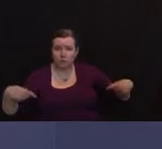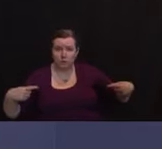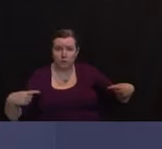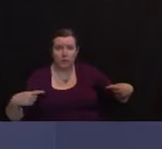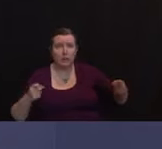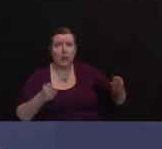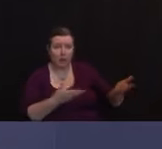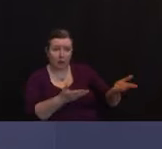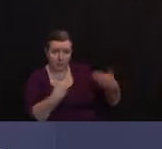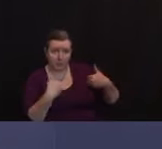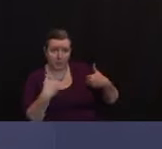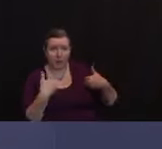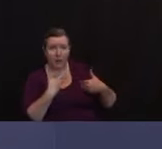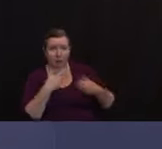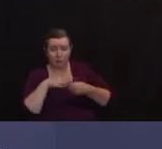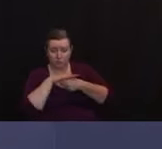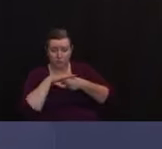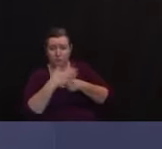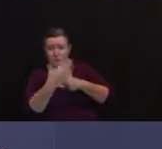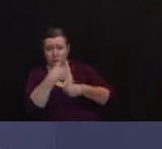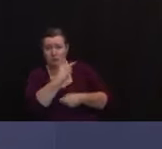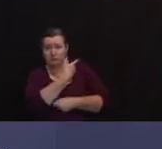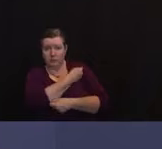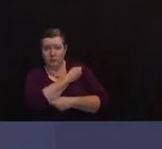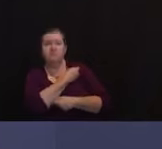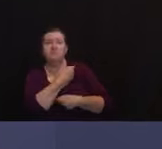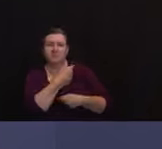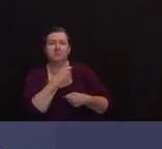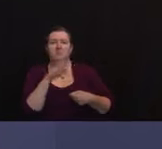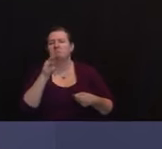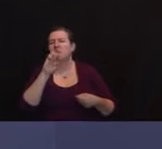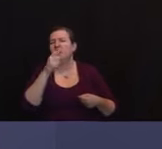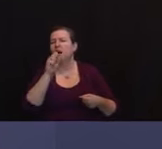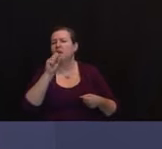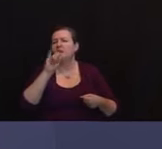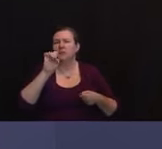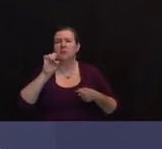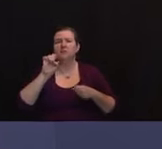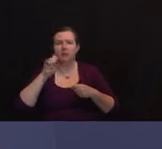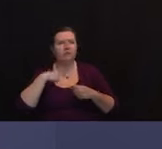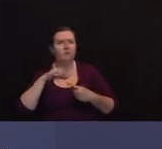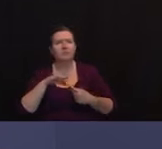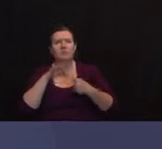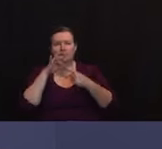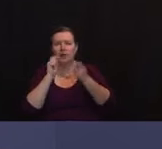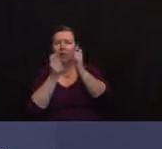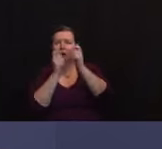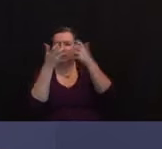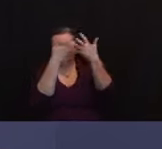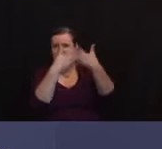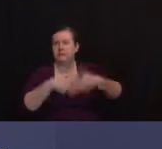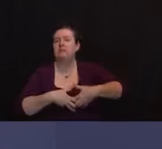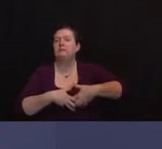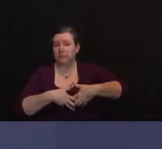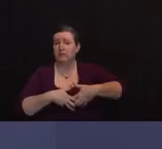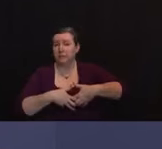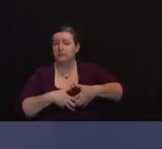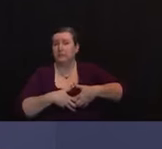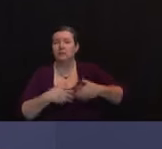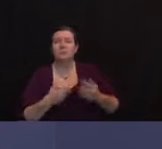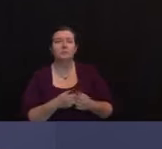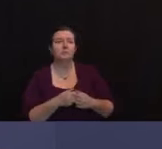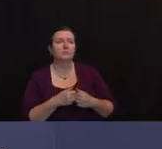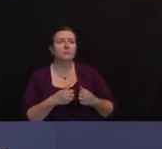sites. All of our mega sites have special accommodations, and particularly quiet rooms that may be